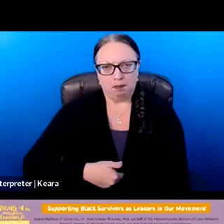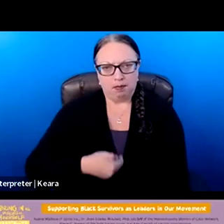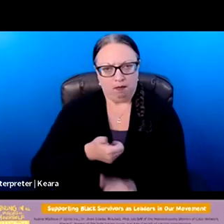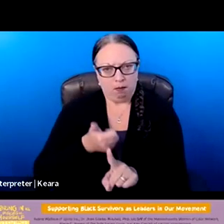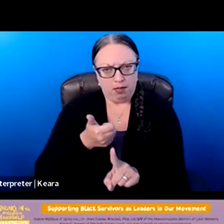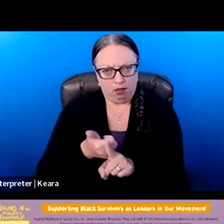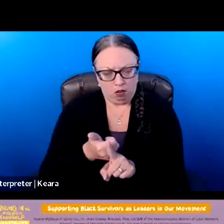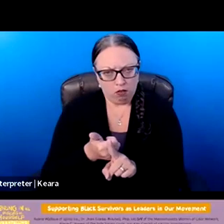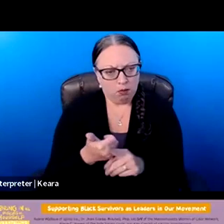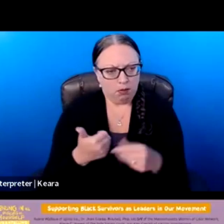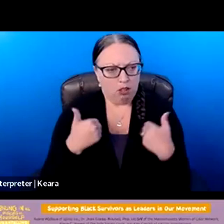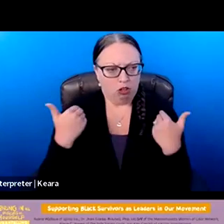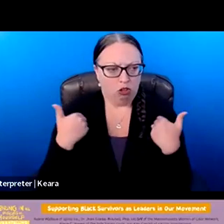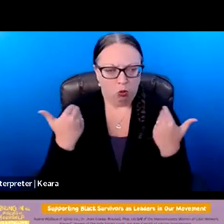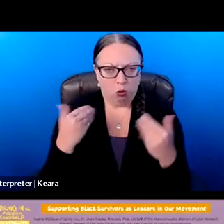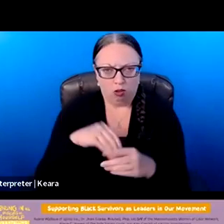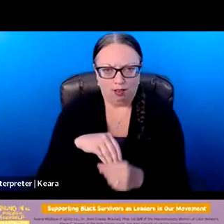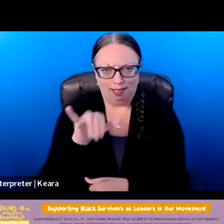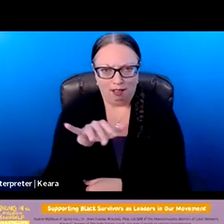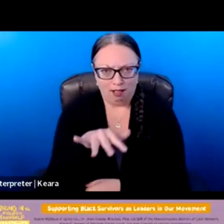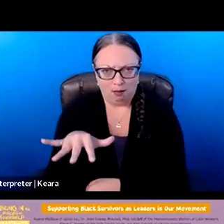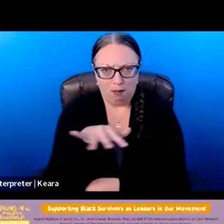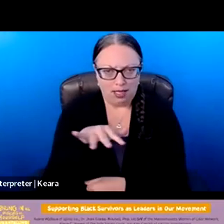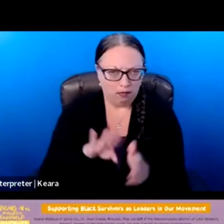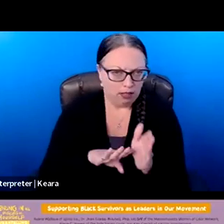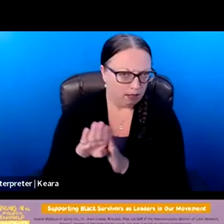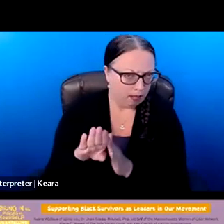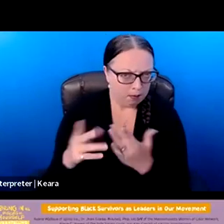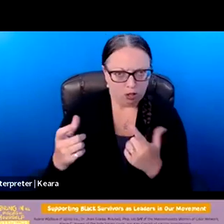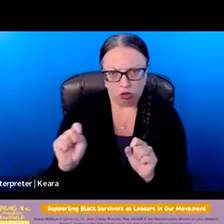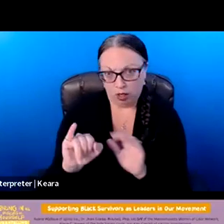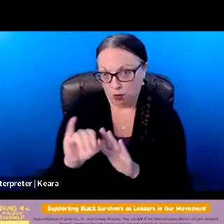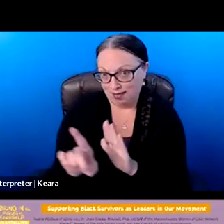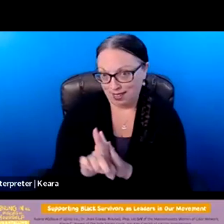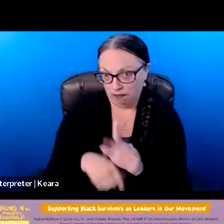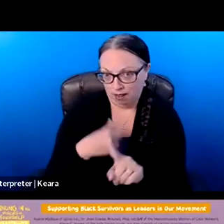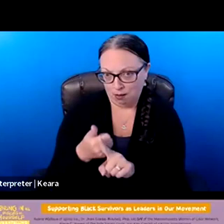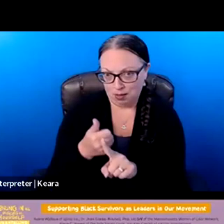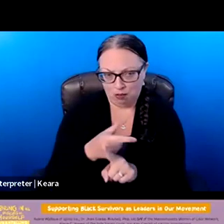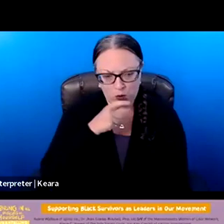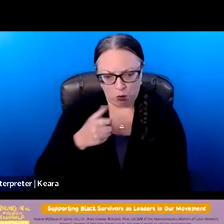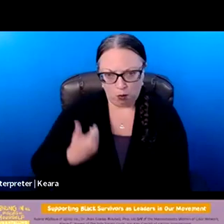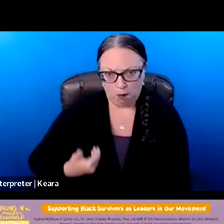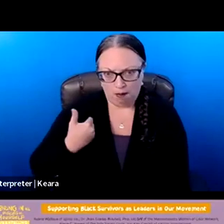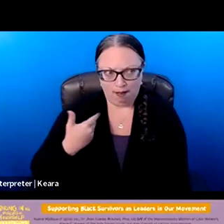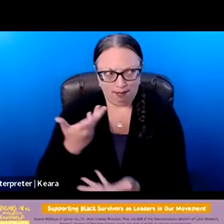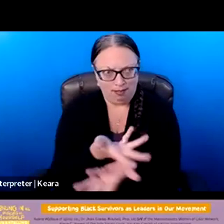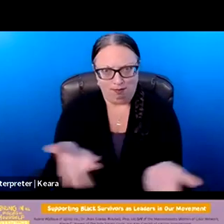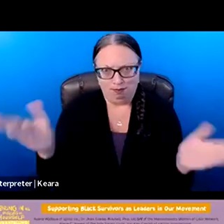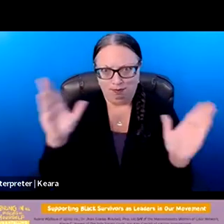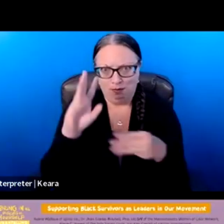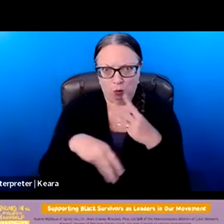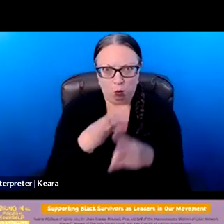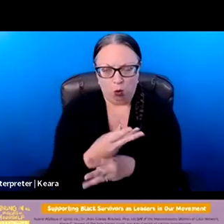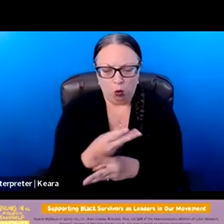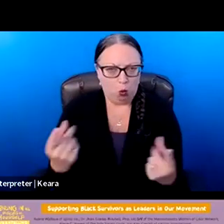because youth are in that space of development where they're just trying to identify themselves. Who am I in this big wide world and what I need to